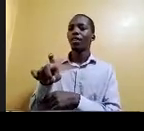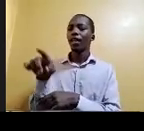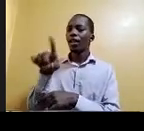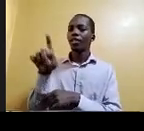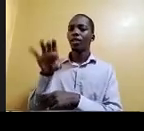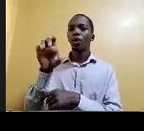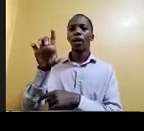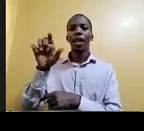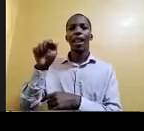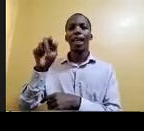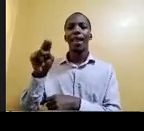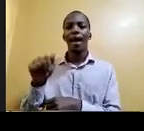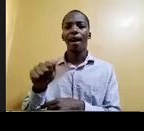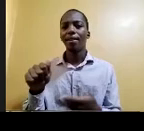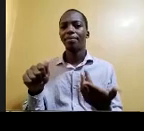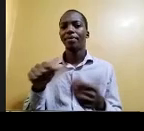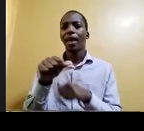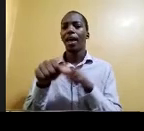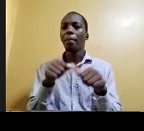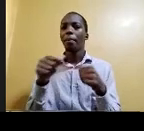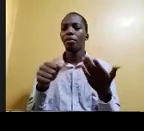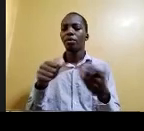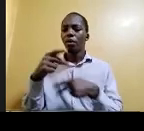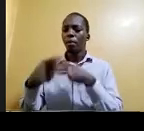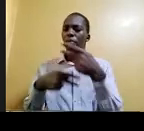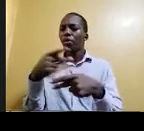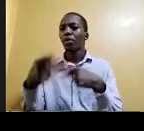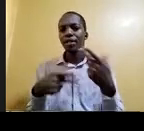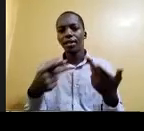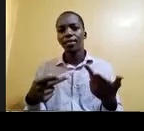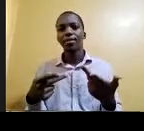about the process through which